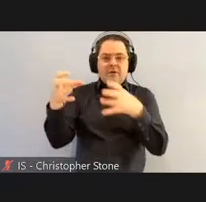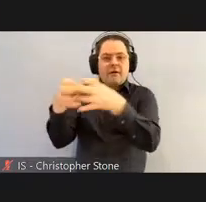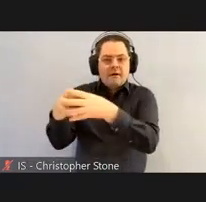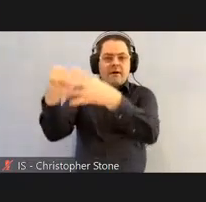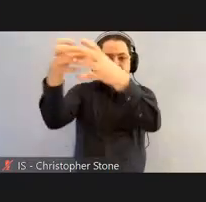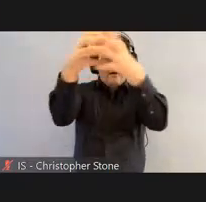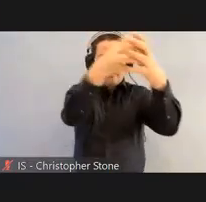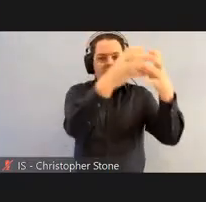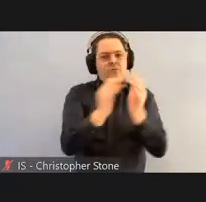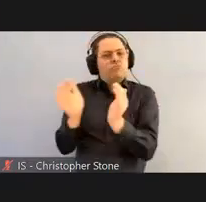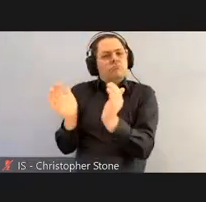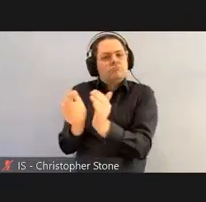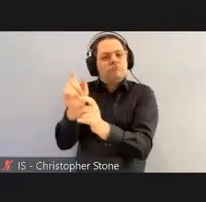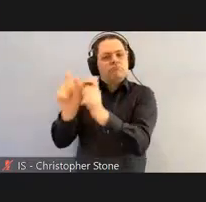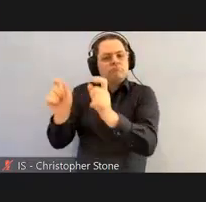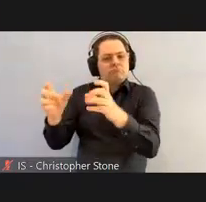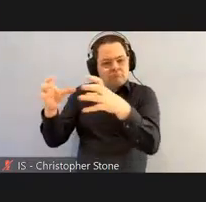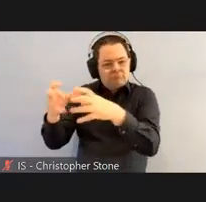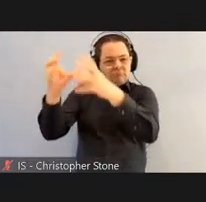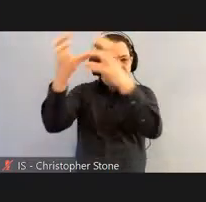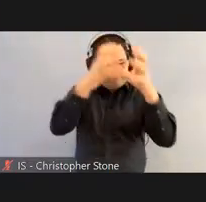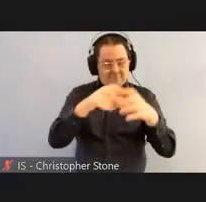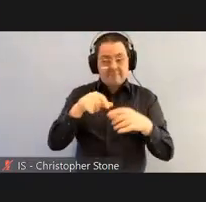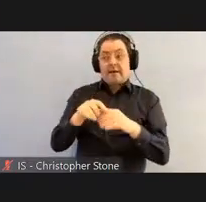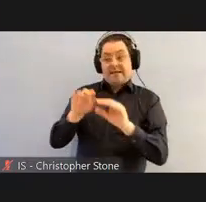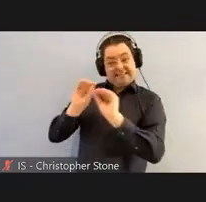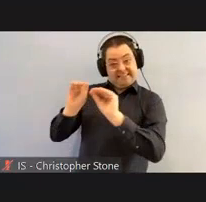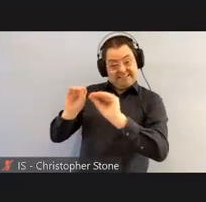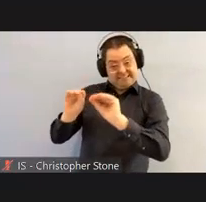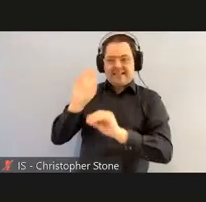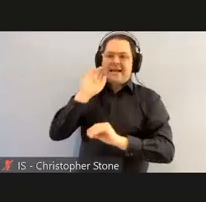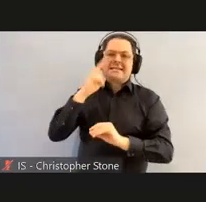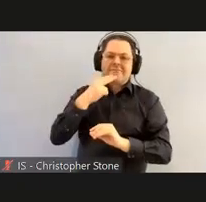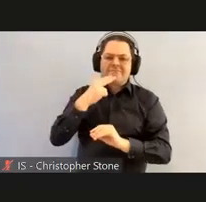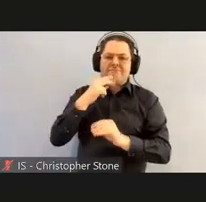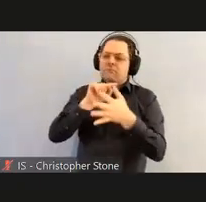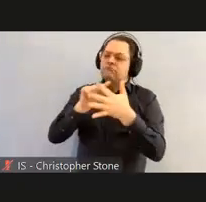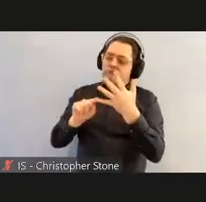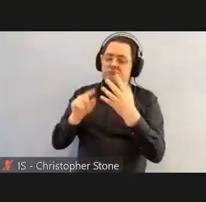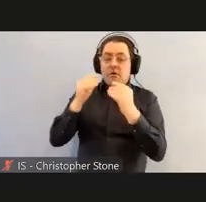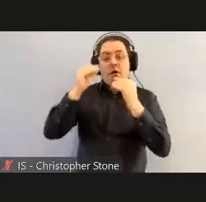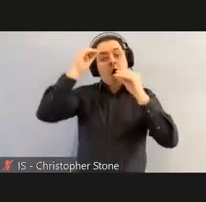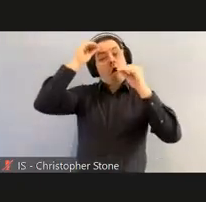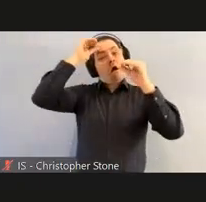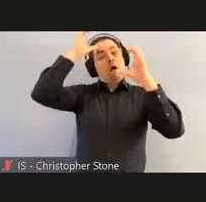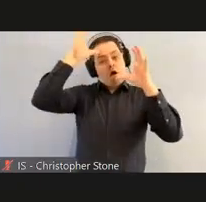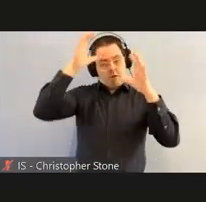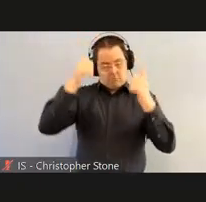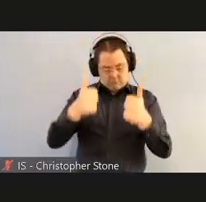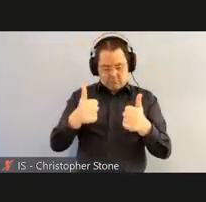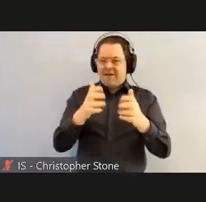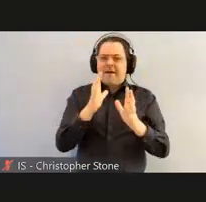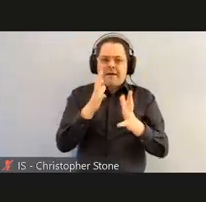to communicate. They learn more about deafness because it is really big. And they learn how to